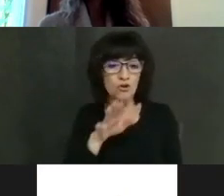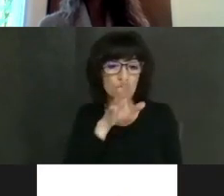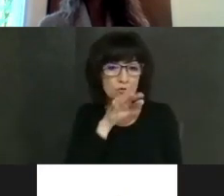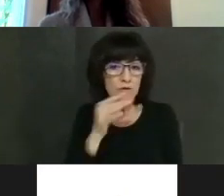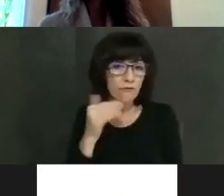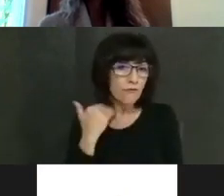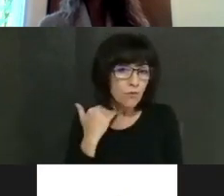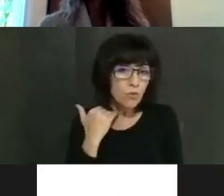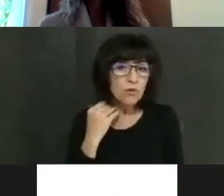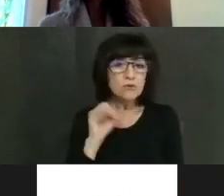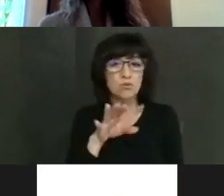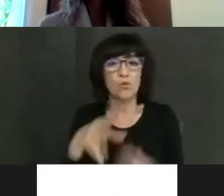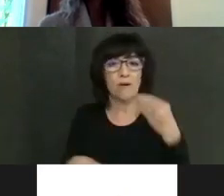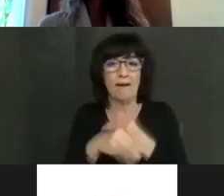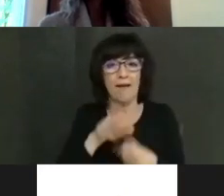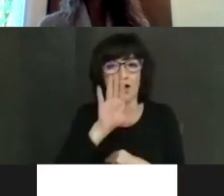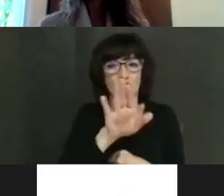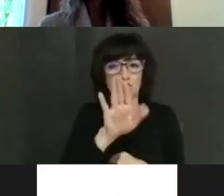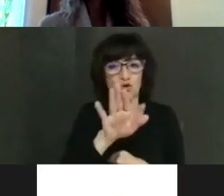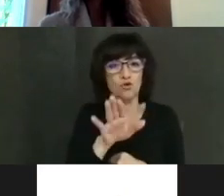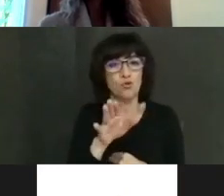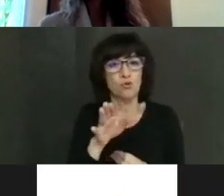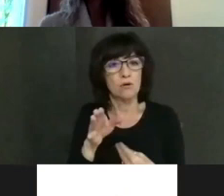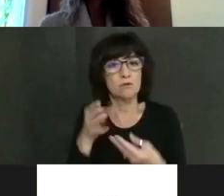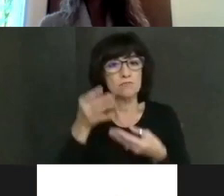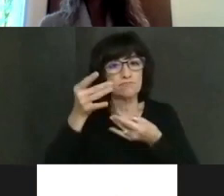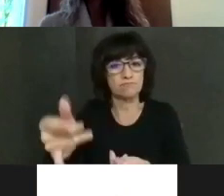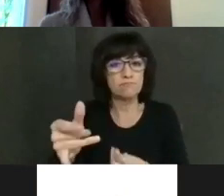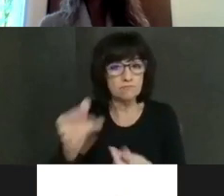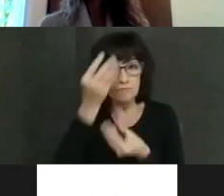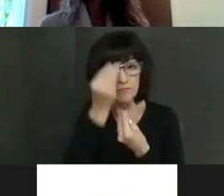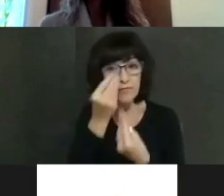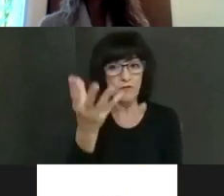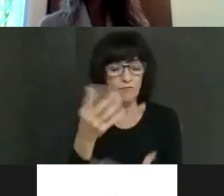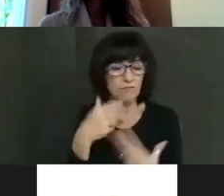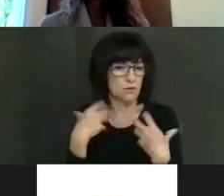would work with you to create that video. So let's see.